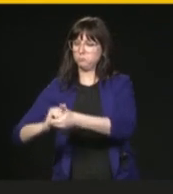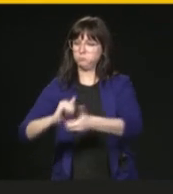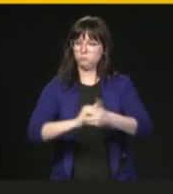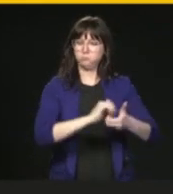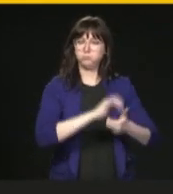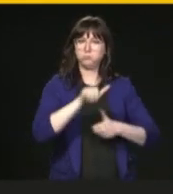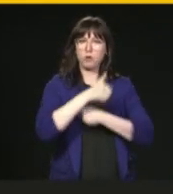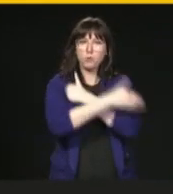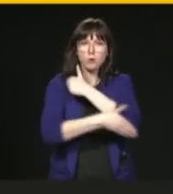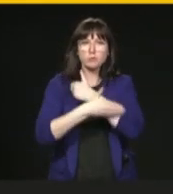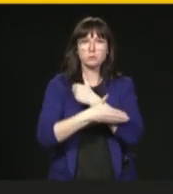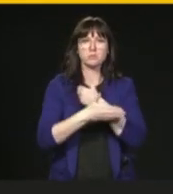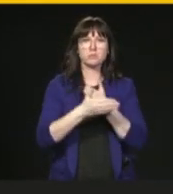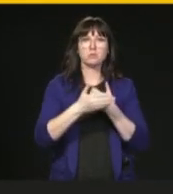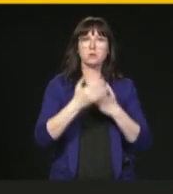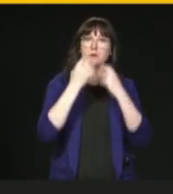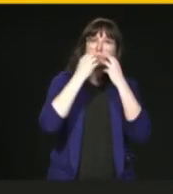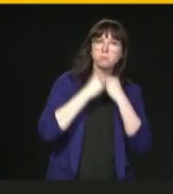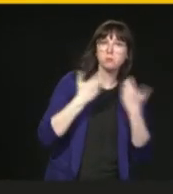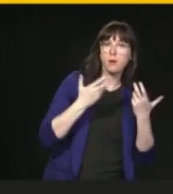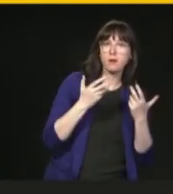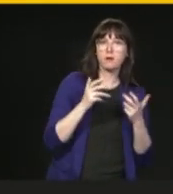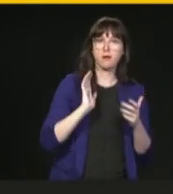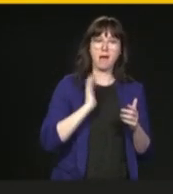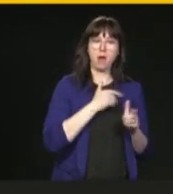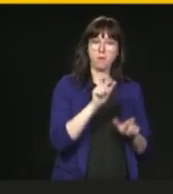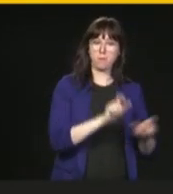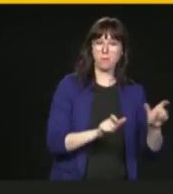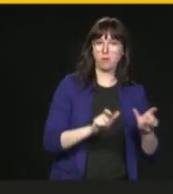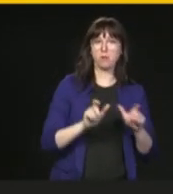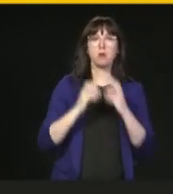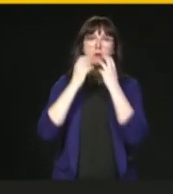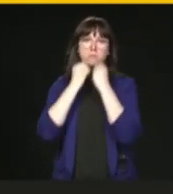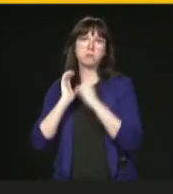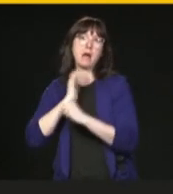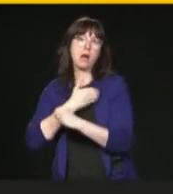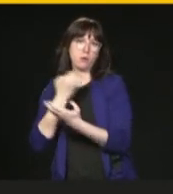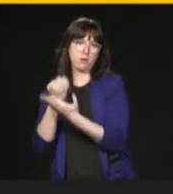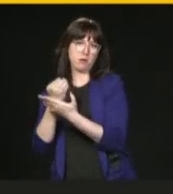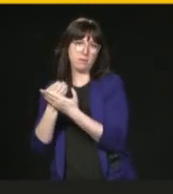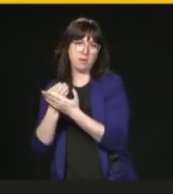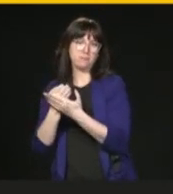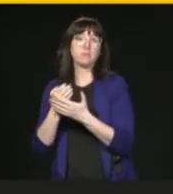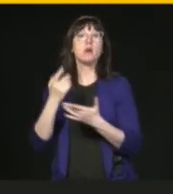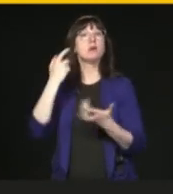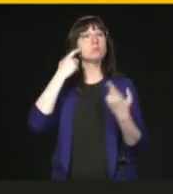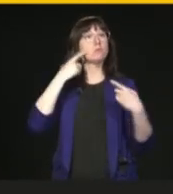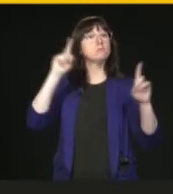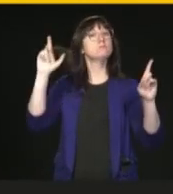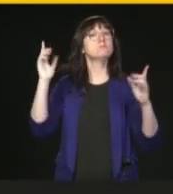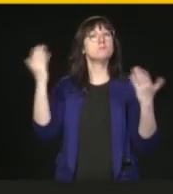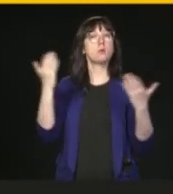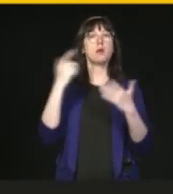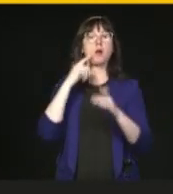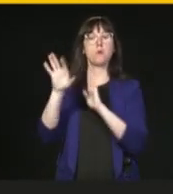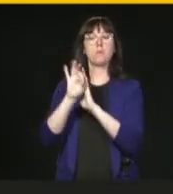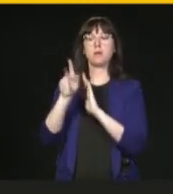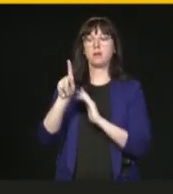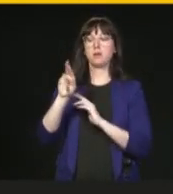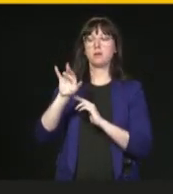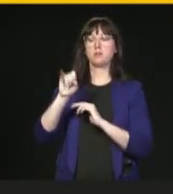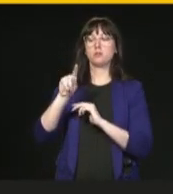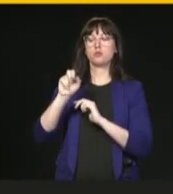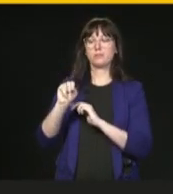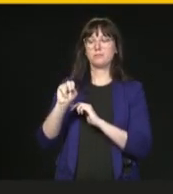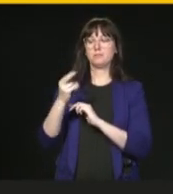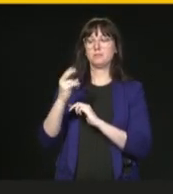protect people and the economy. And on that note, I announced this morning that I'm appointing Kirsten Hillman as